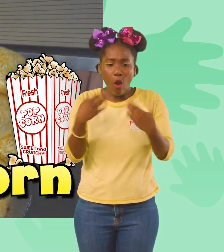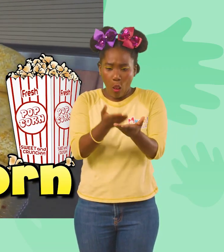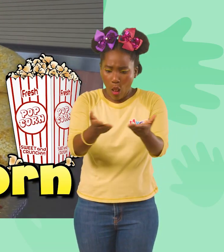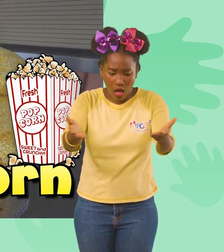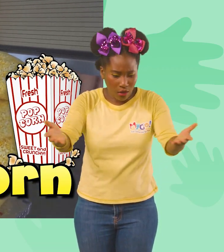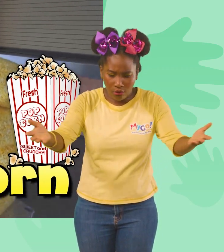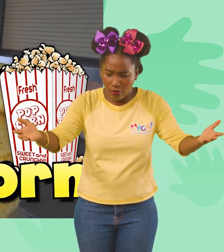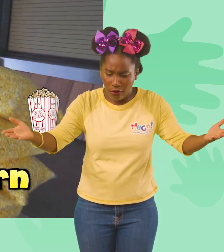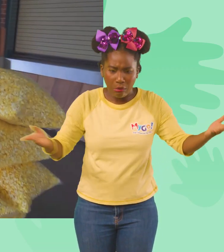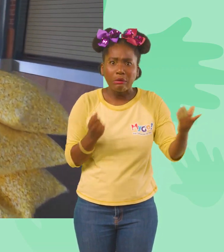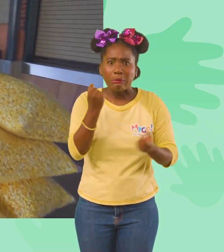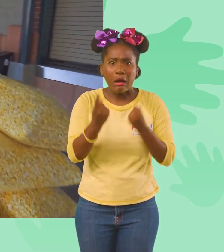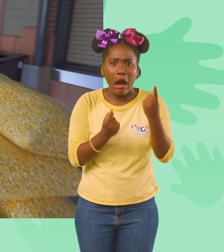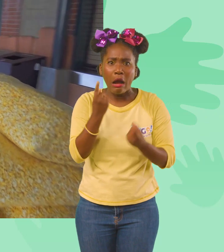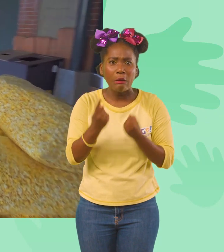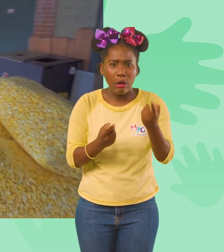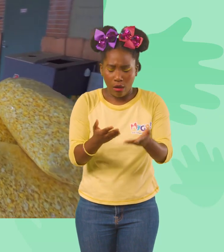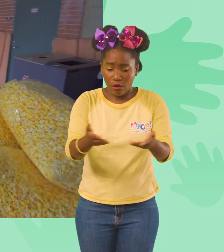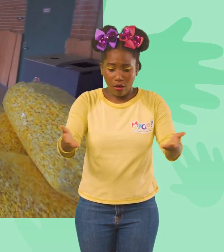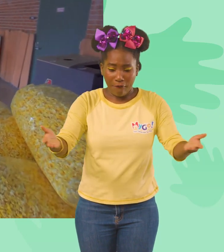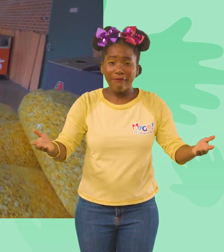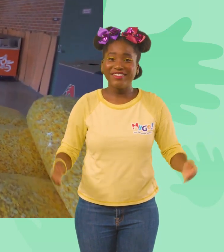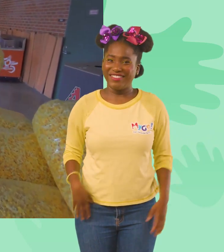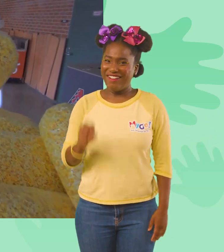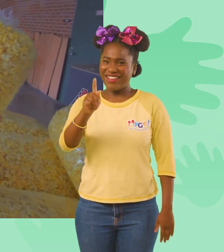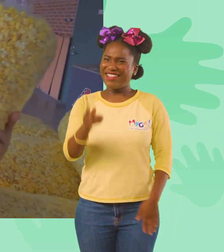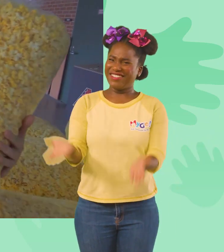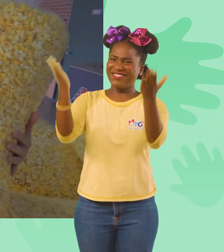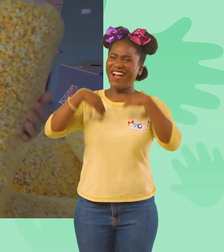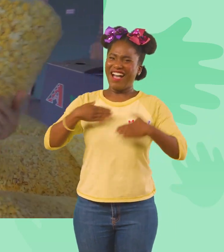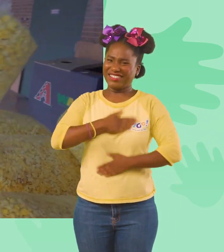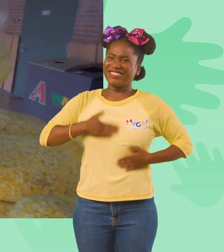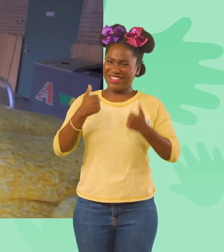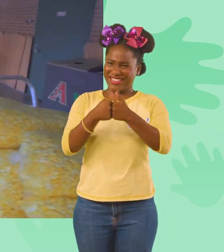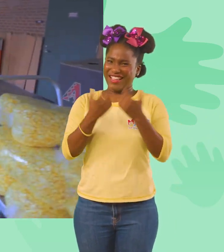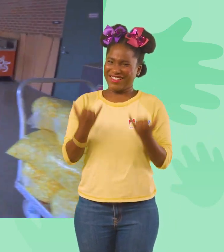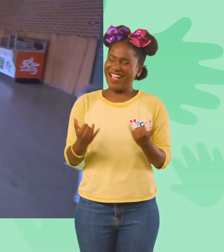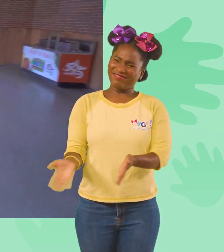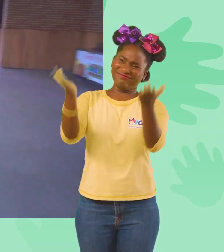this popcorn. Whoa. Okay, let's go enjoy the game.